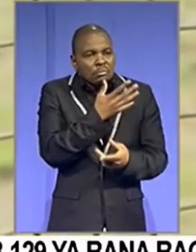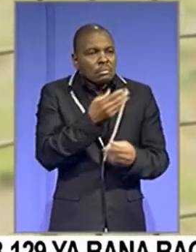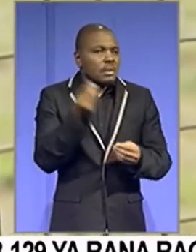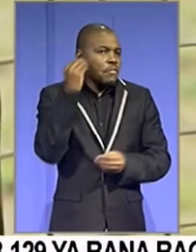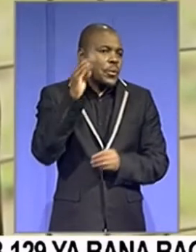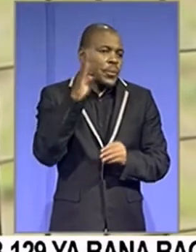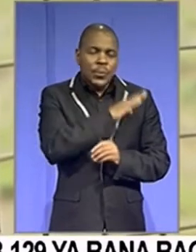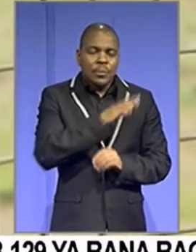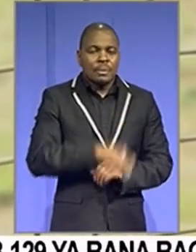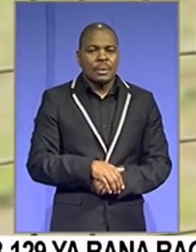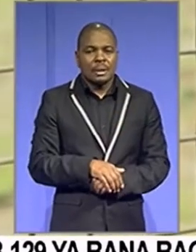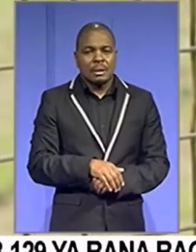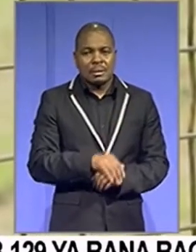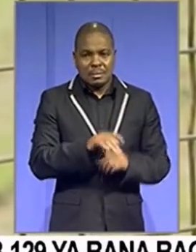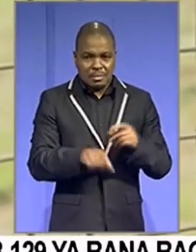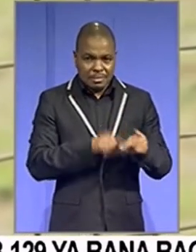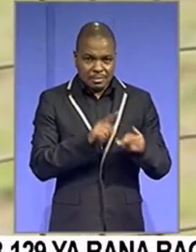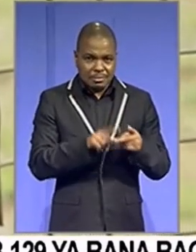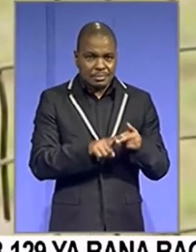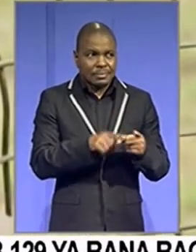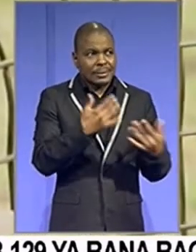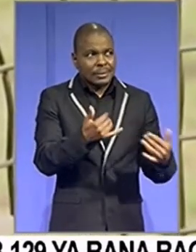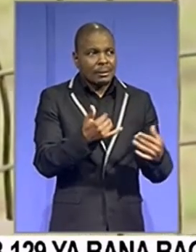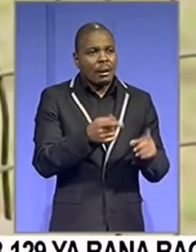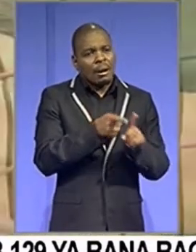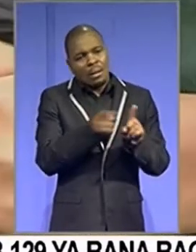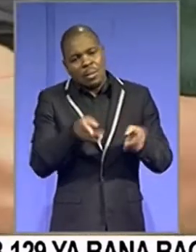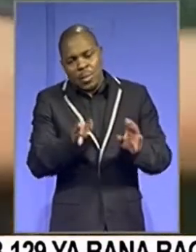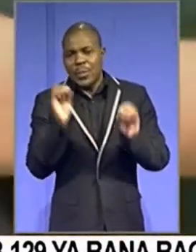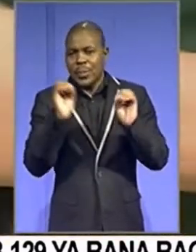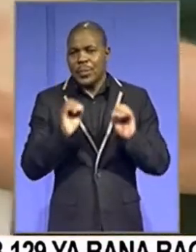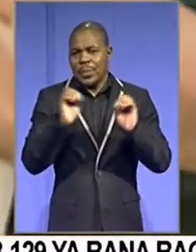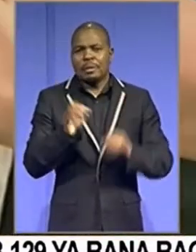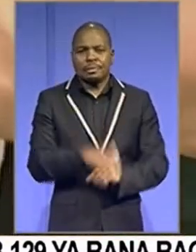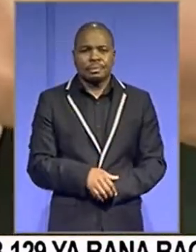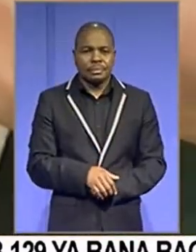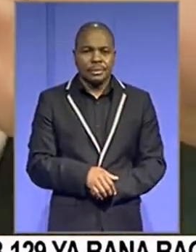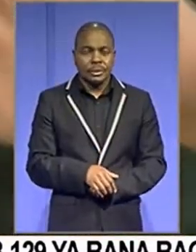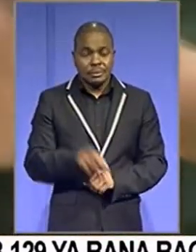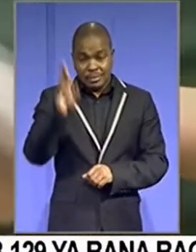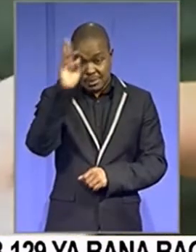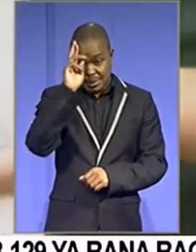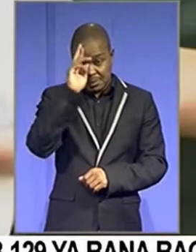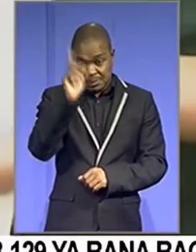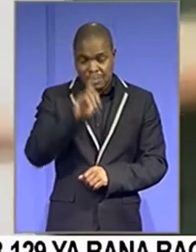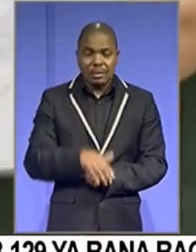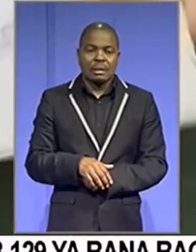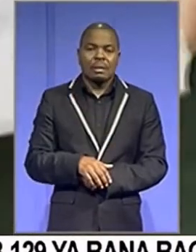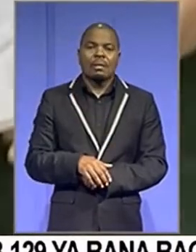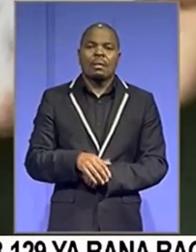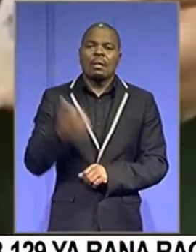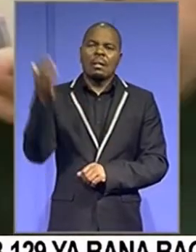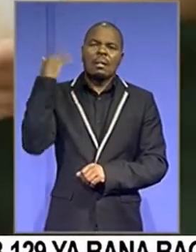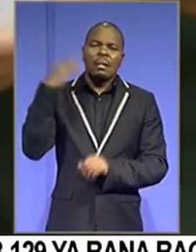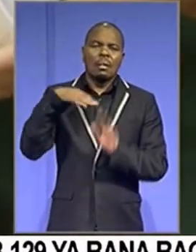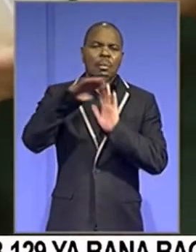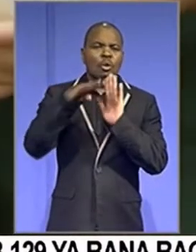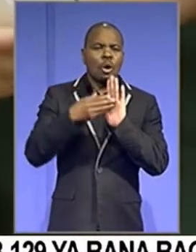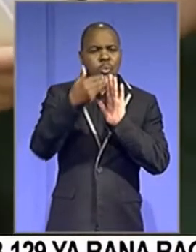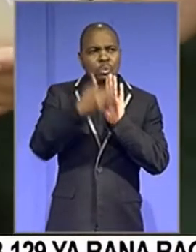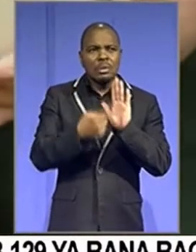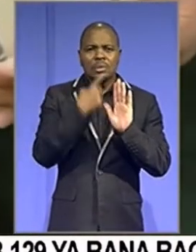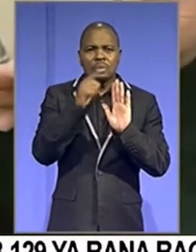ba ya kae le gore bana gore abana di alternatives hence le tla kopela gore nkile ra ba le lenane go la gore bana ba rena